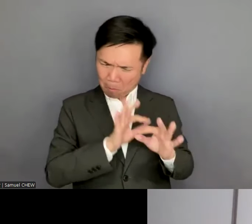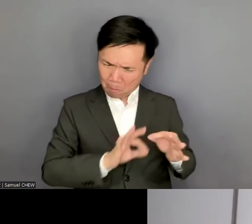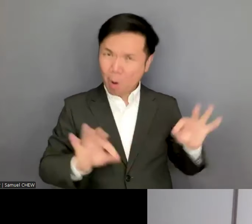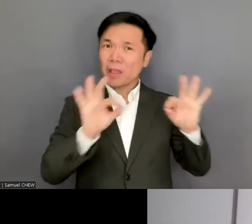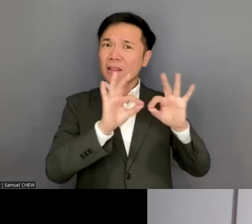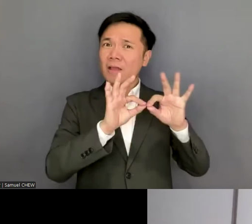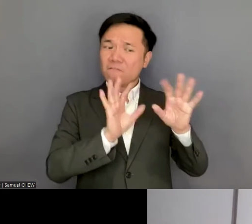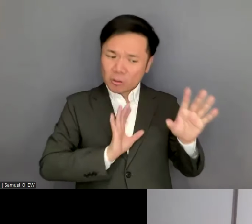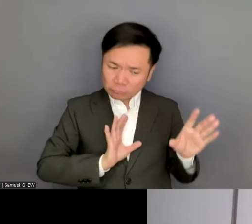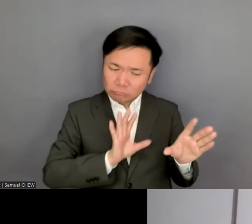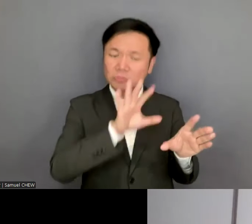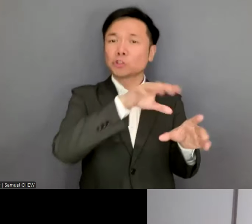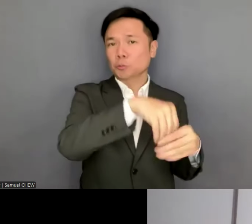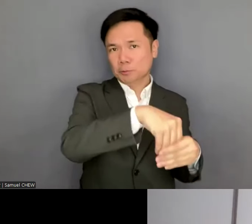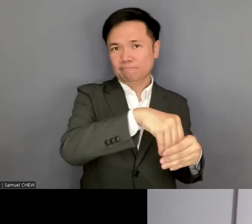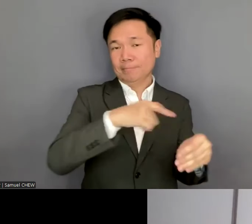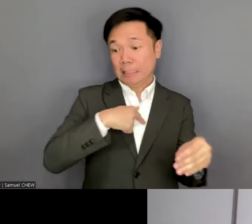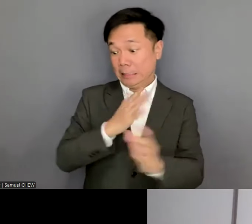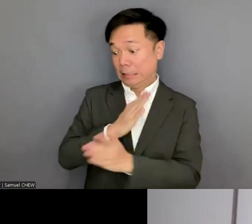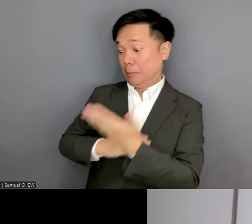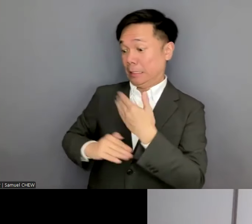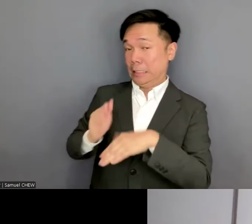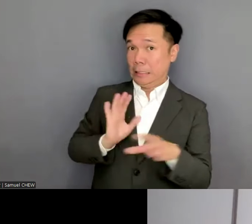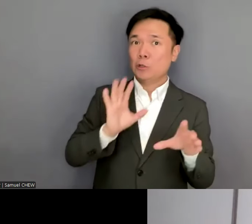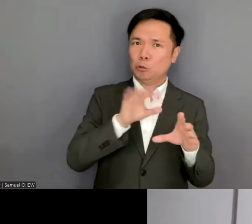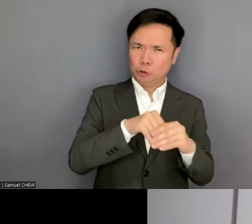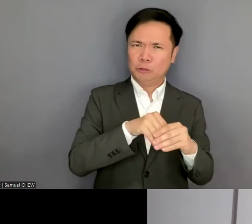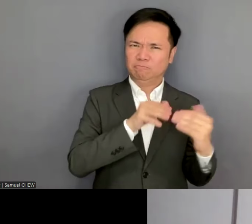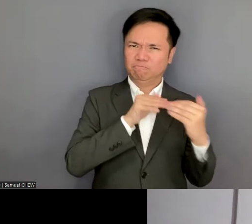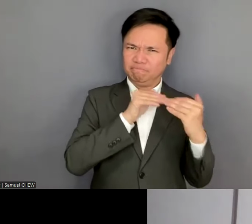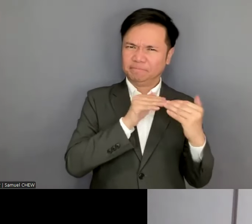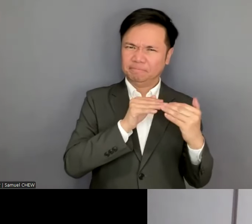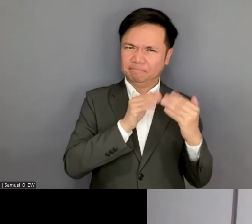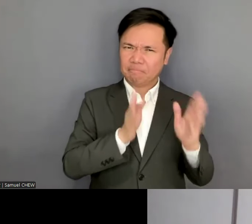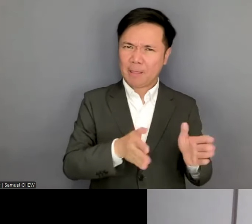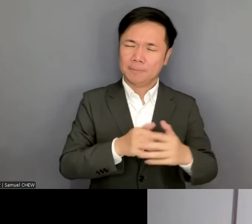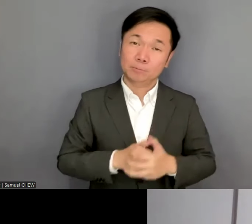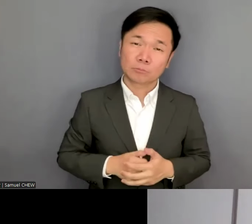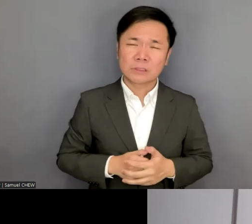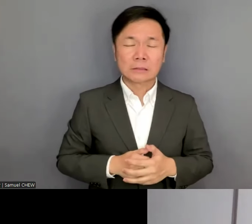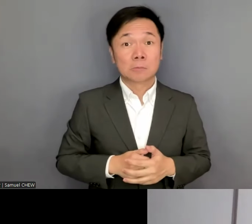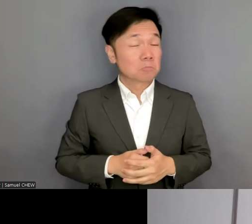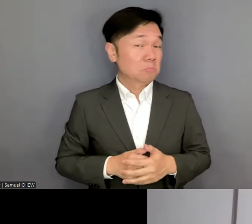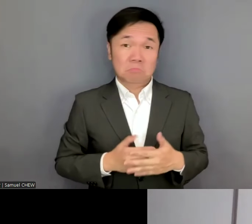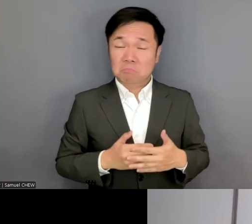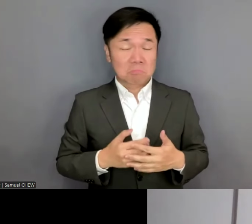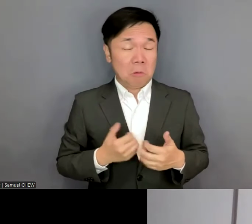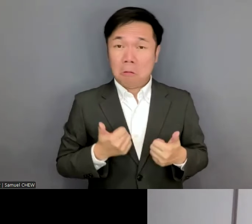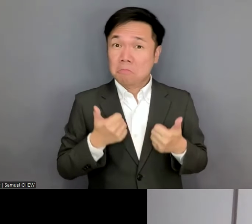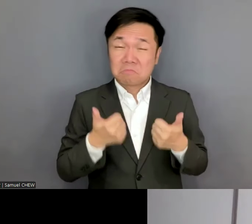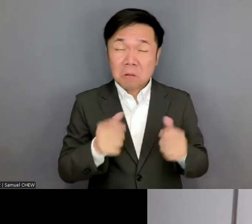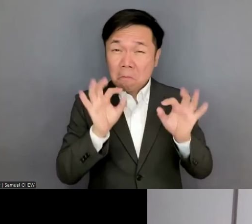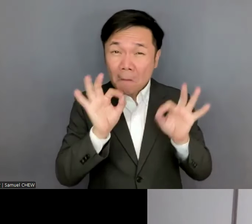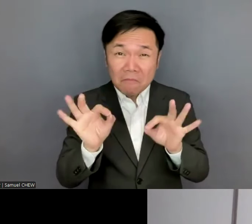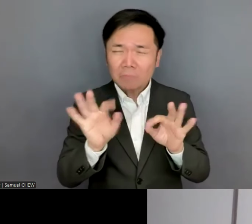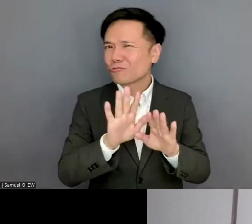the persons with disabilities. So I think that we have a lot of work, a lot of challenges to